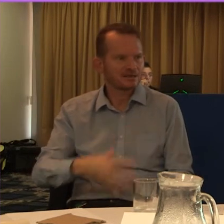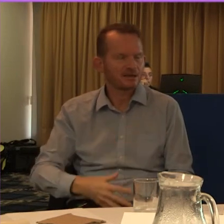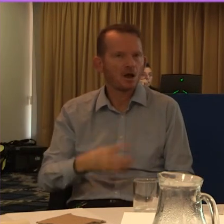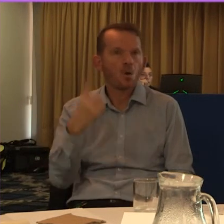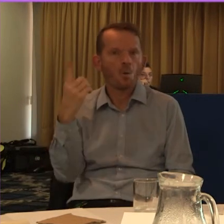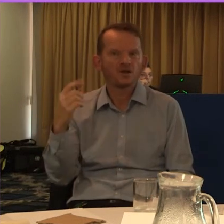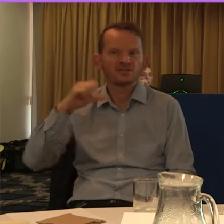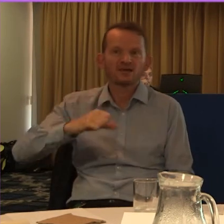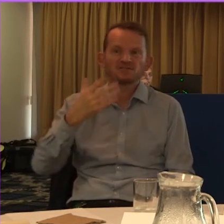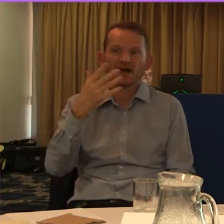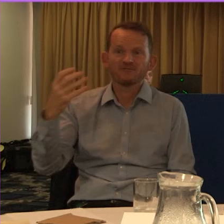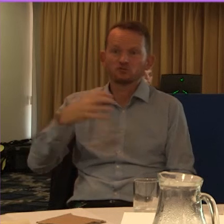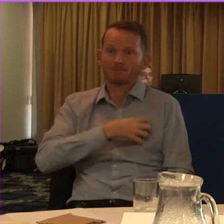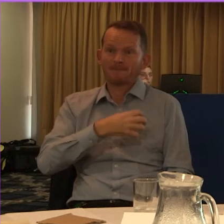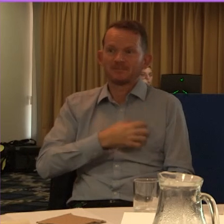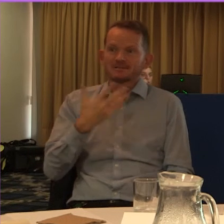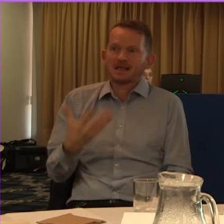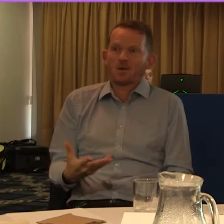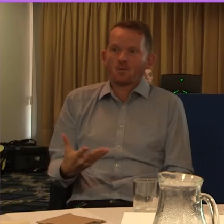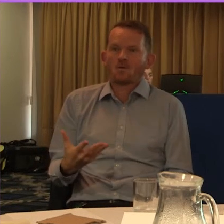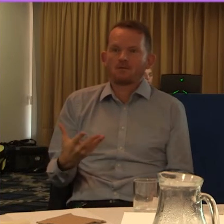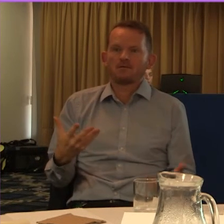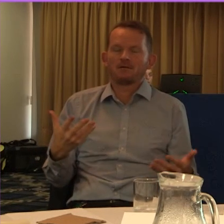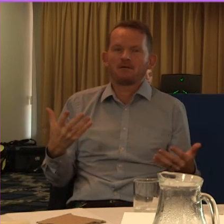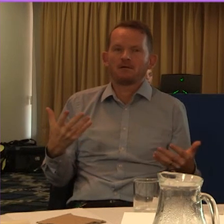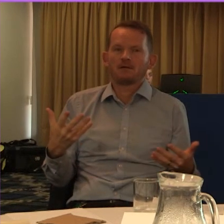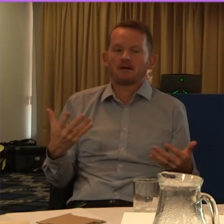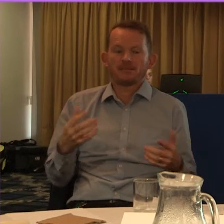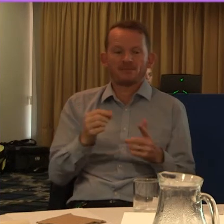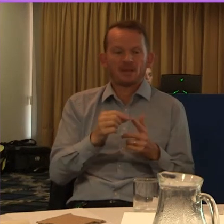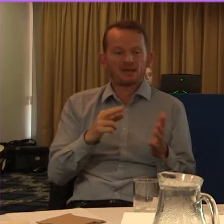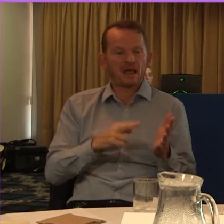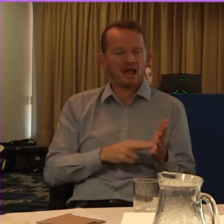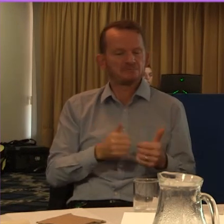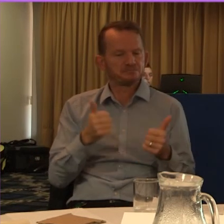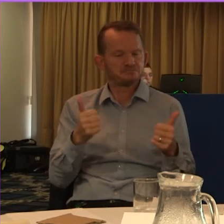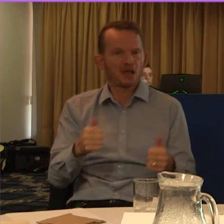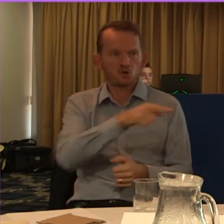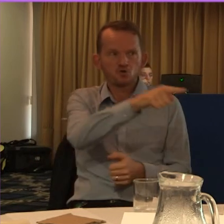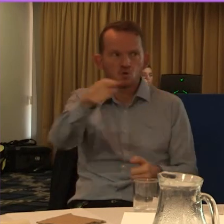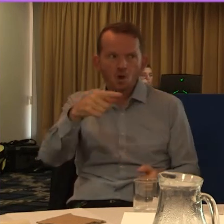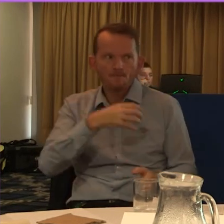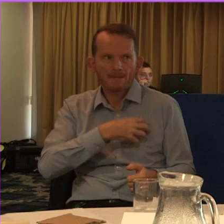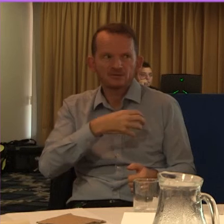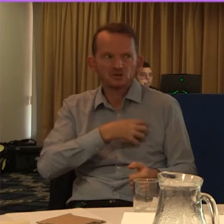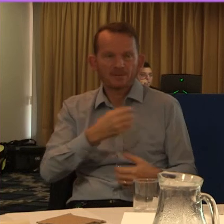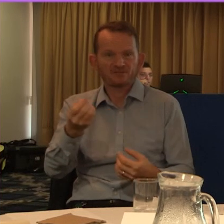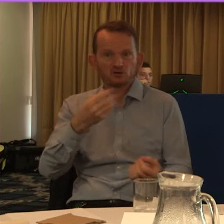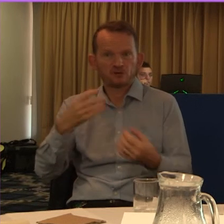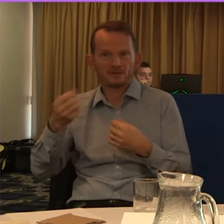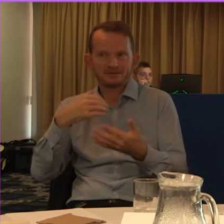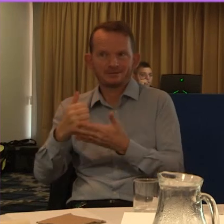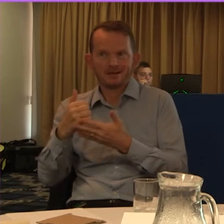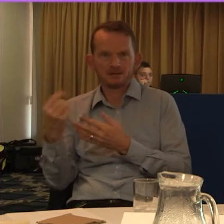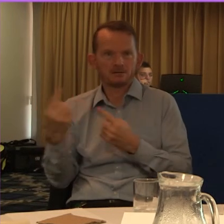over 1,500 members. And I think it's a testament to the contribution of the PPN, but also to you as members of the PPN